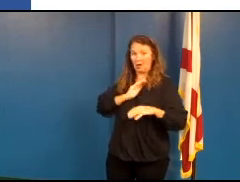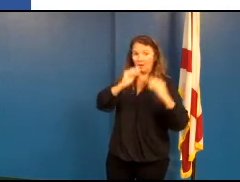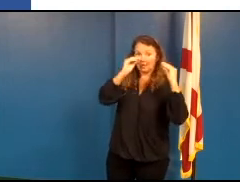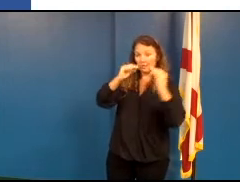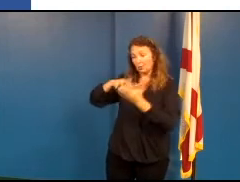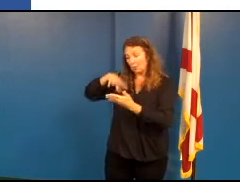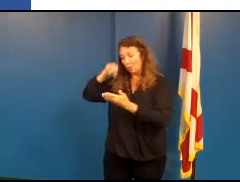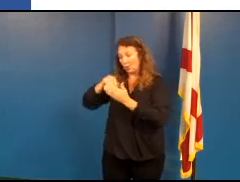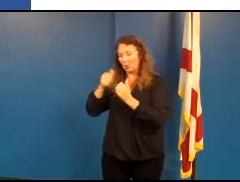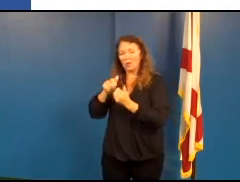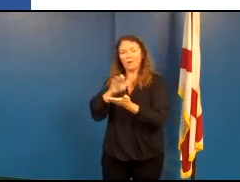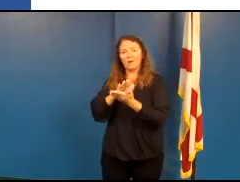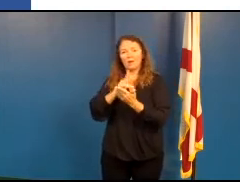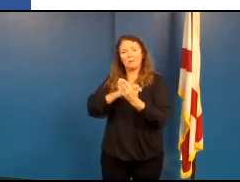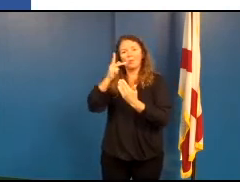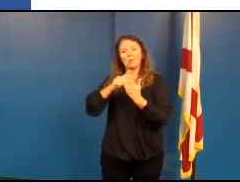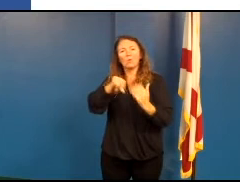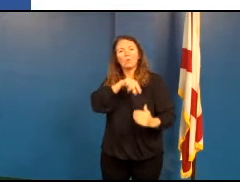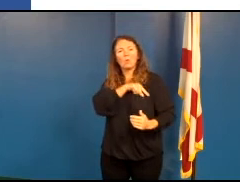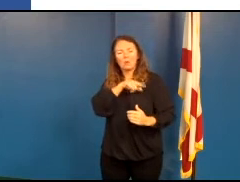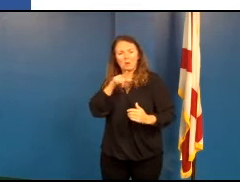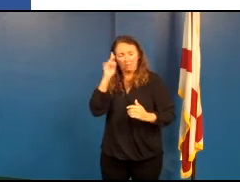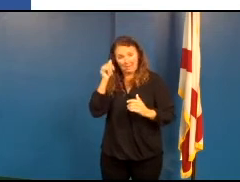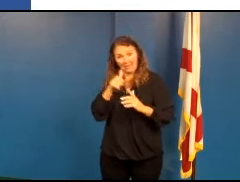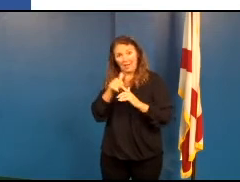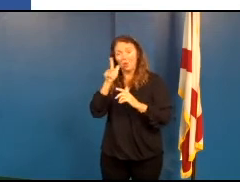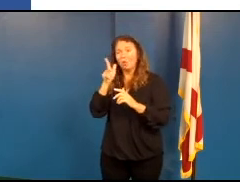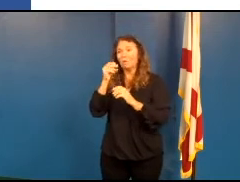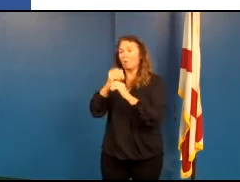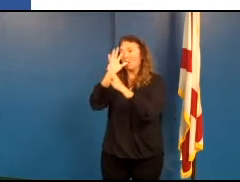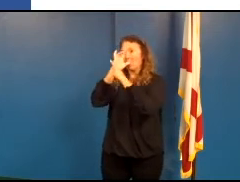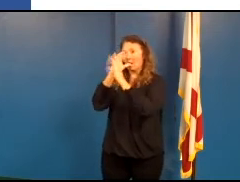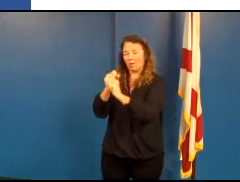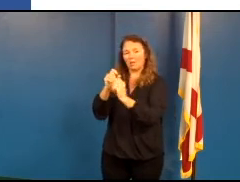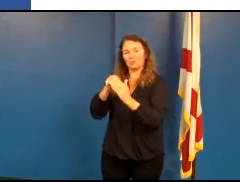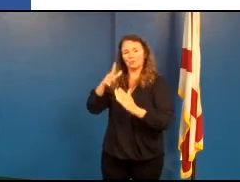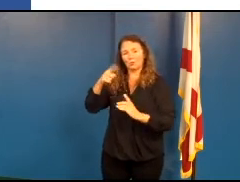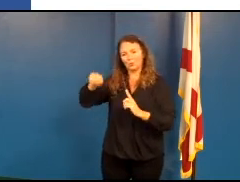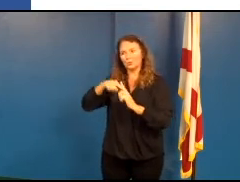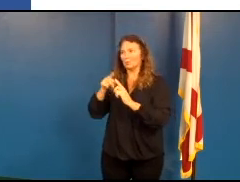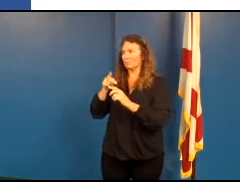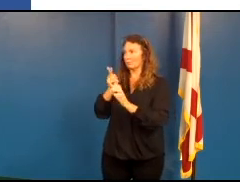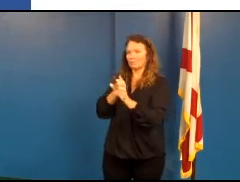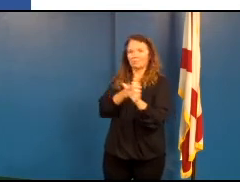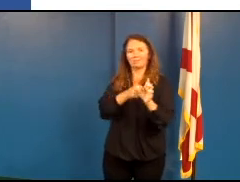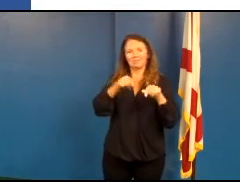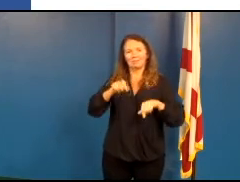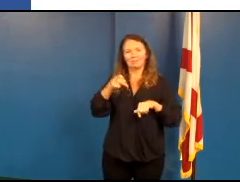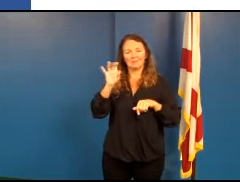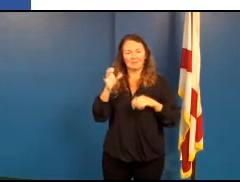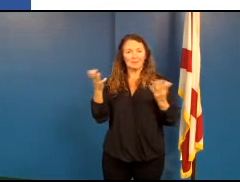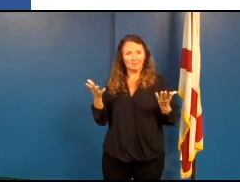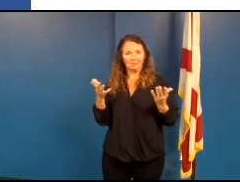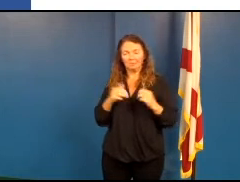with academic program quality, because it's what's going to attract students to SPC, not only to